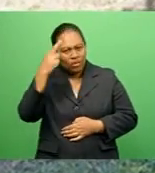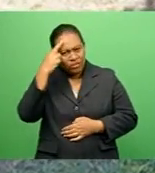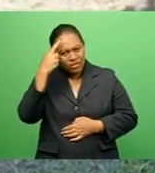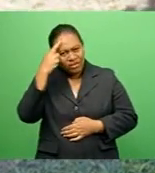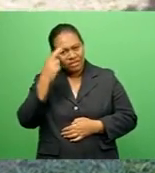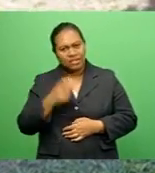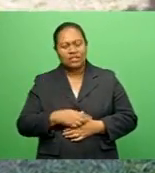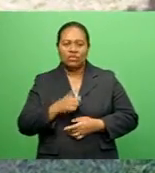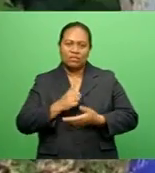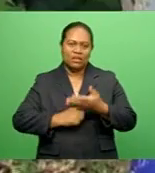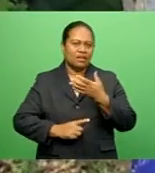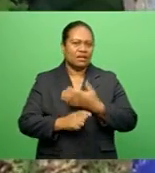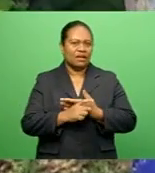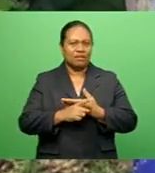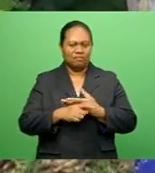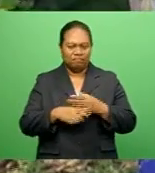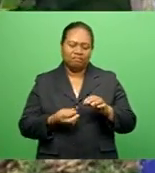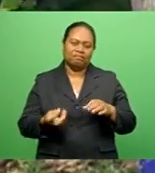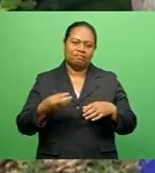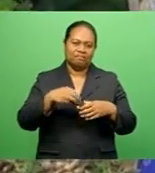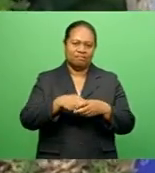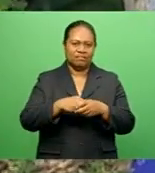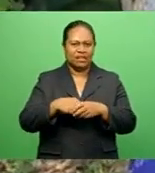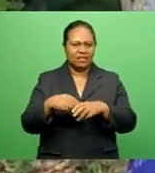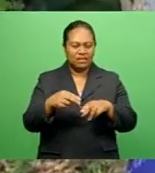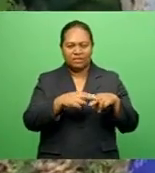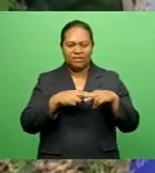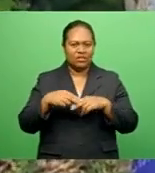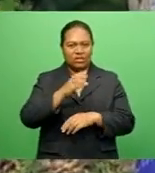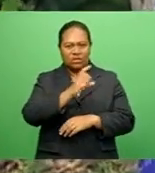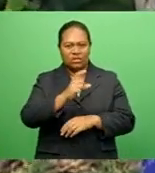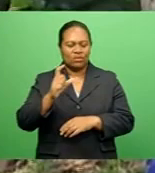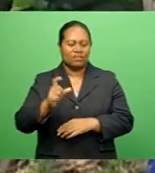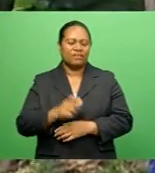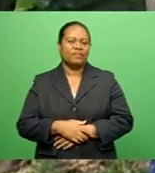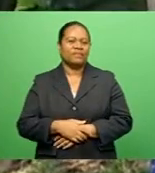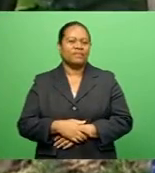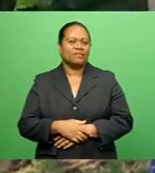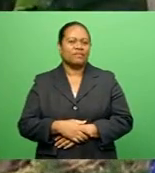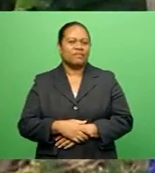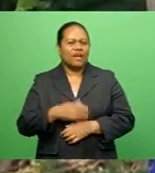at Fiji's biggest sporting stage. I want to dedicate this